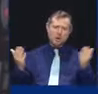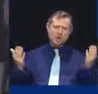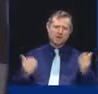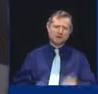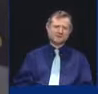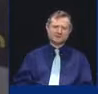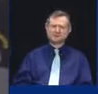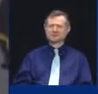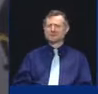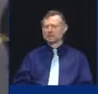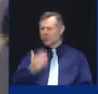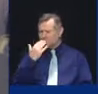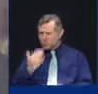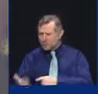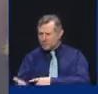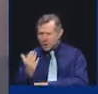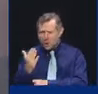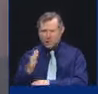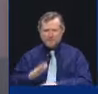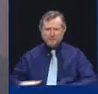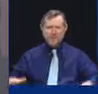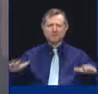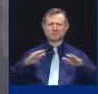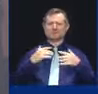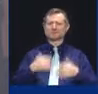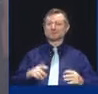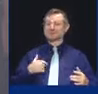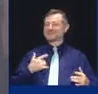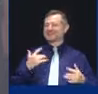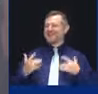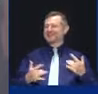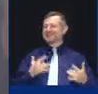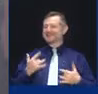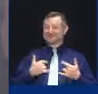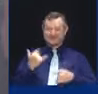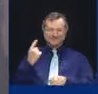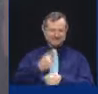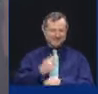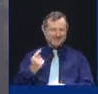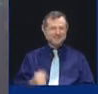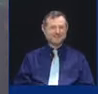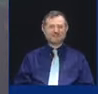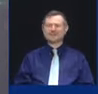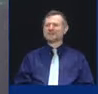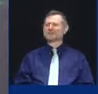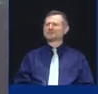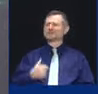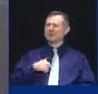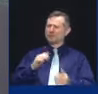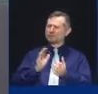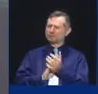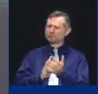Good morning to all of you. Isn't it a great, exciting day? Let's give Stephanie Johnson a big round of